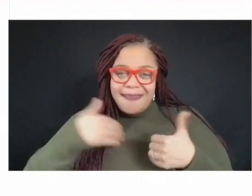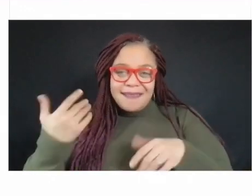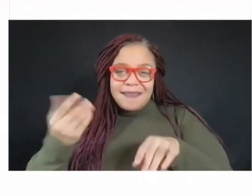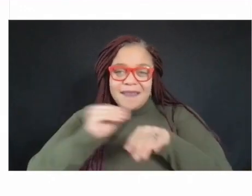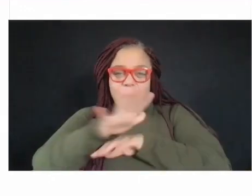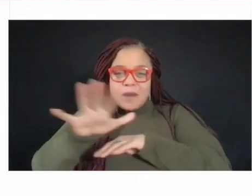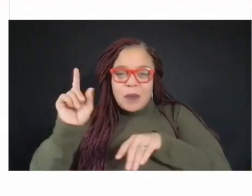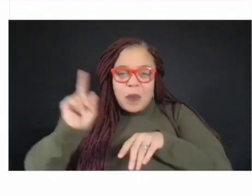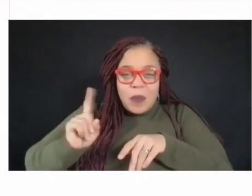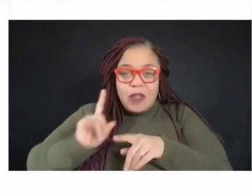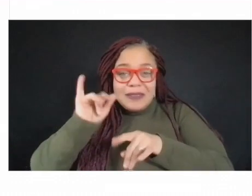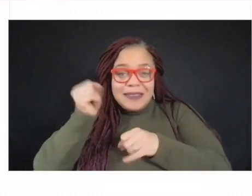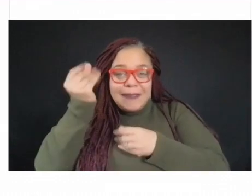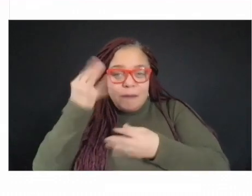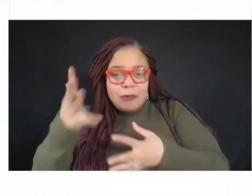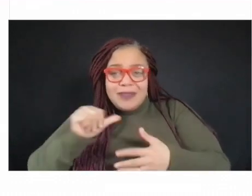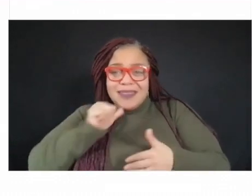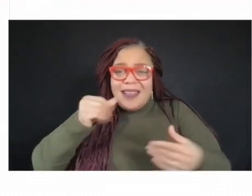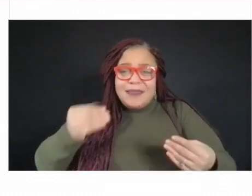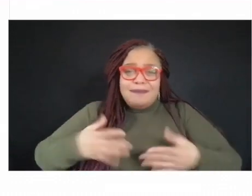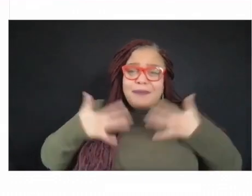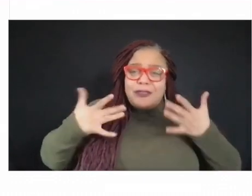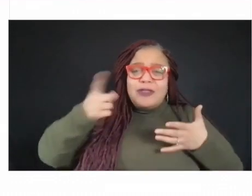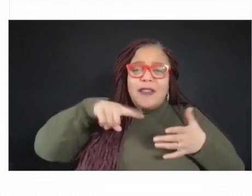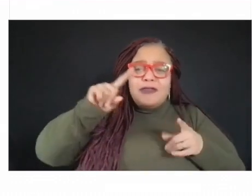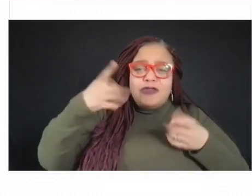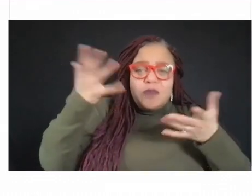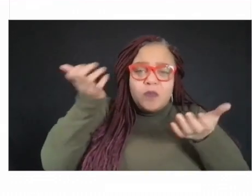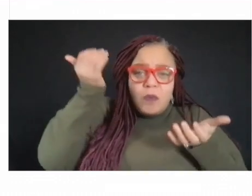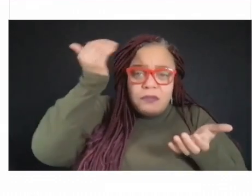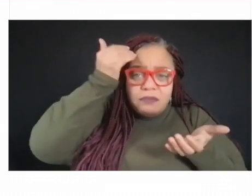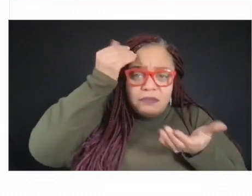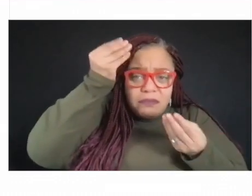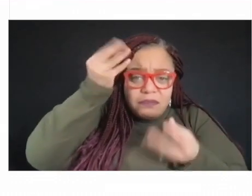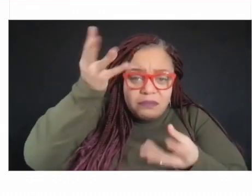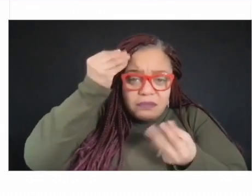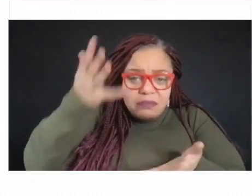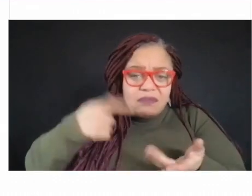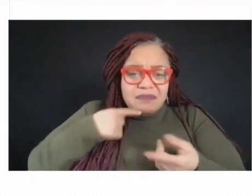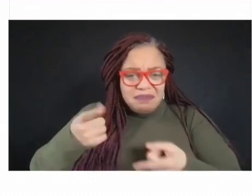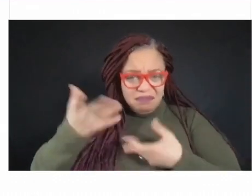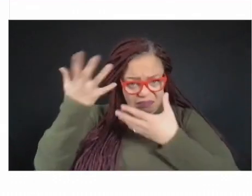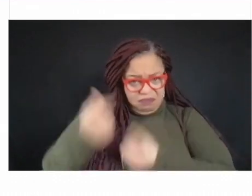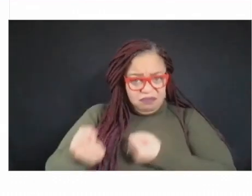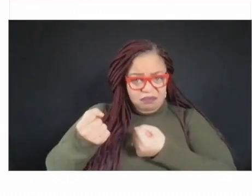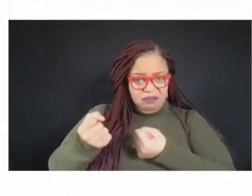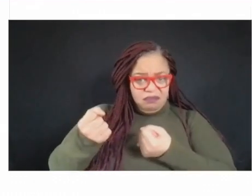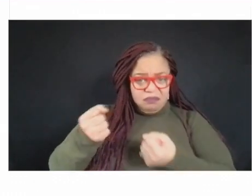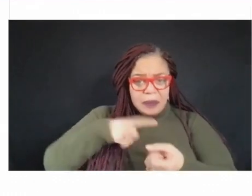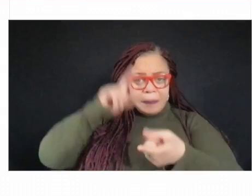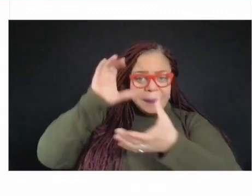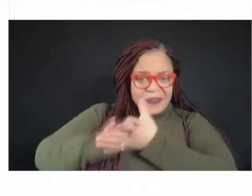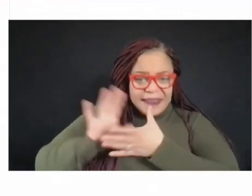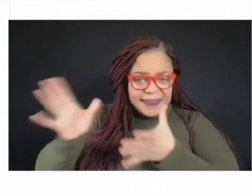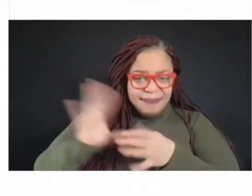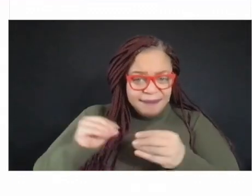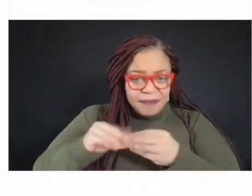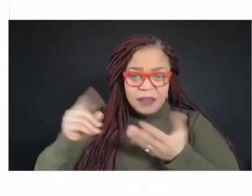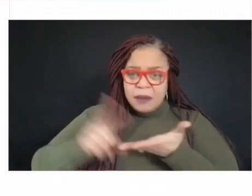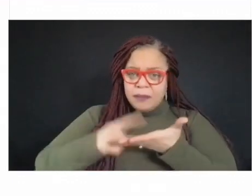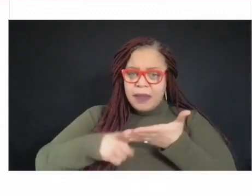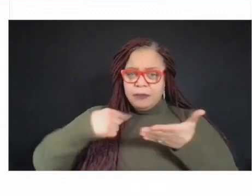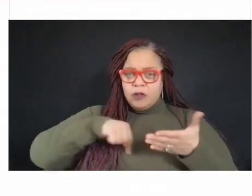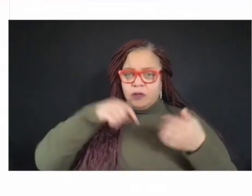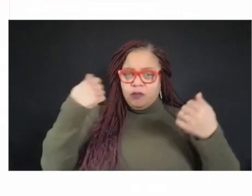something that I can believe and trust. And I think we do it in disservice by trying to lump that all together. We need to separate those